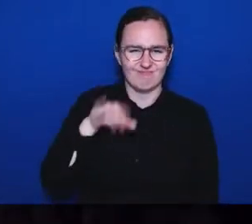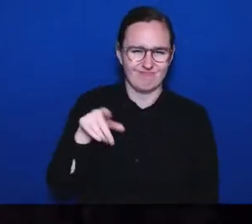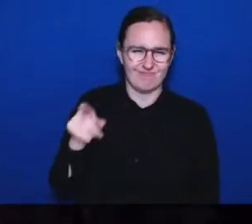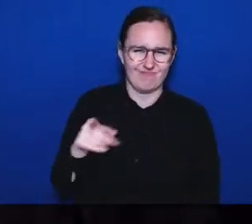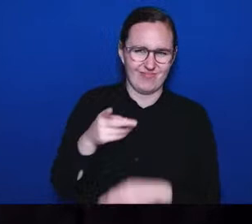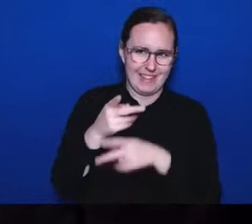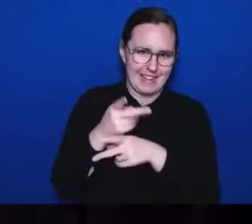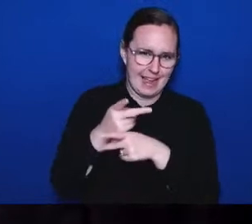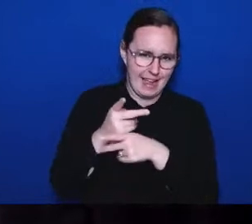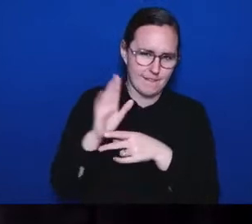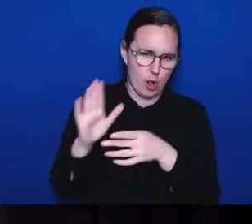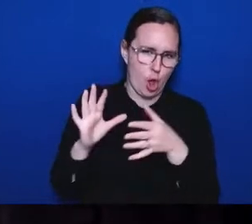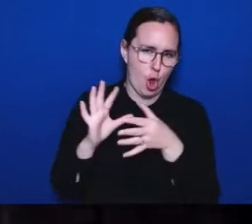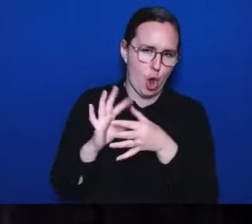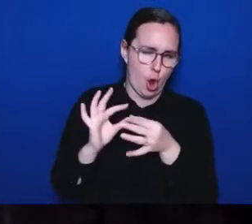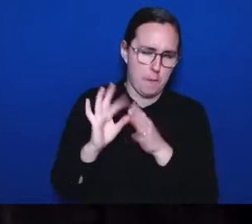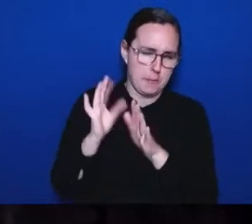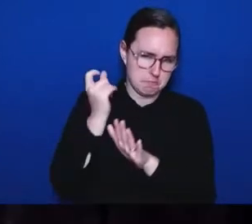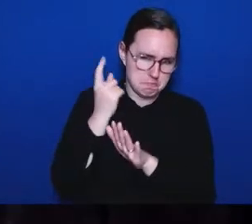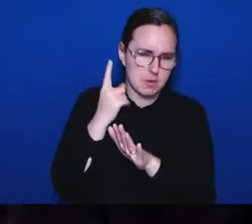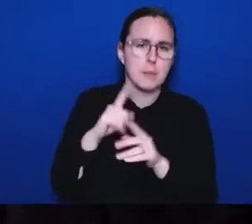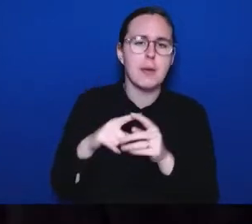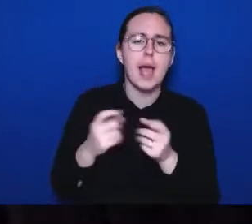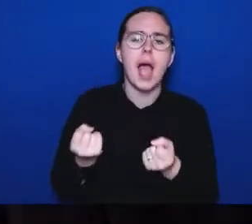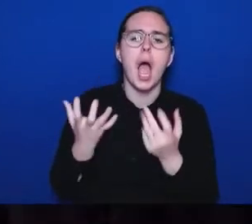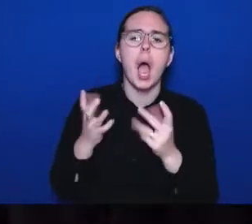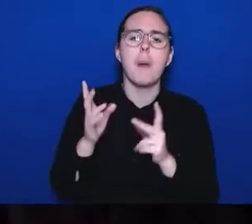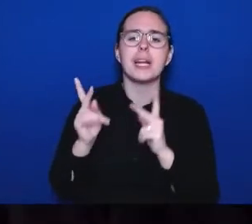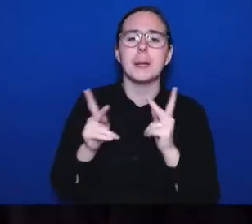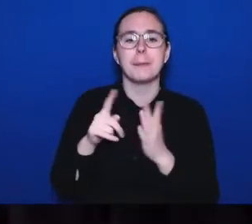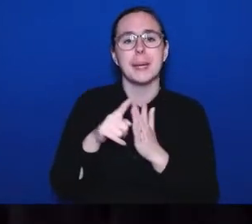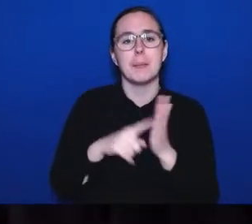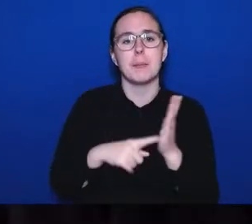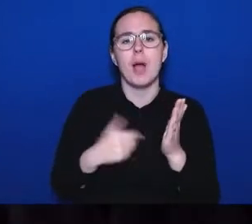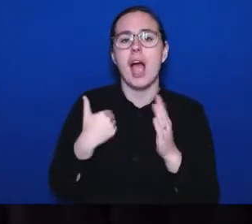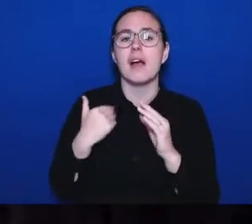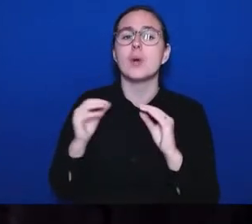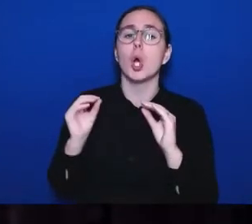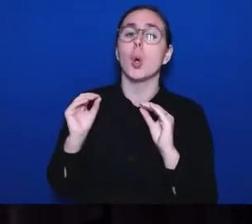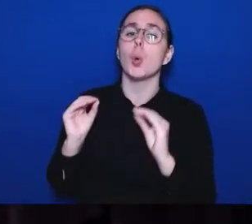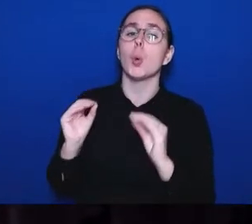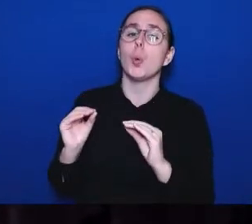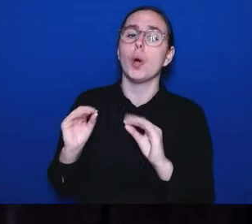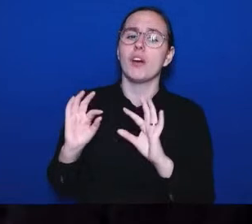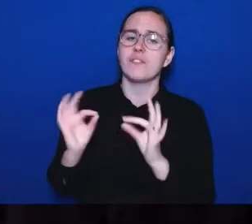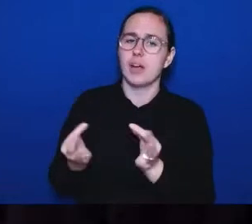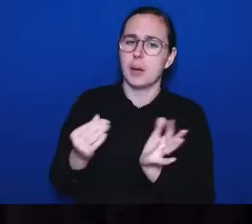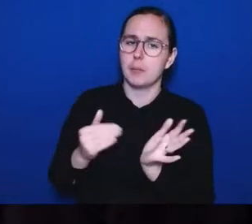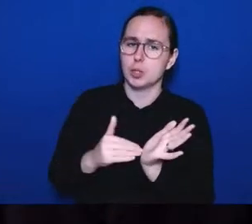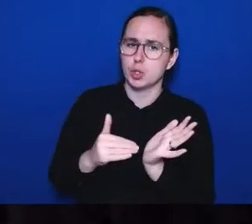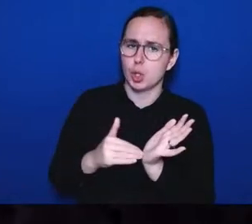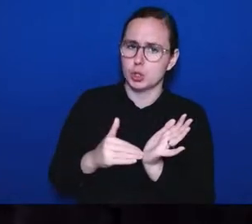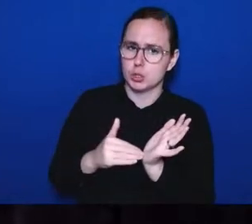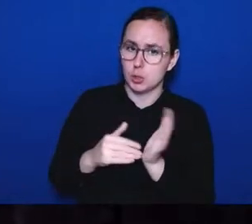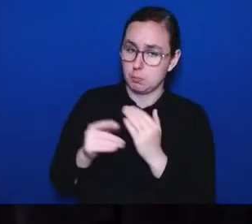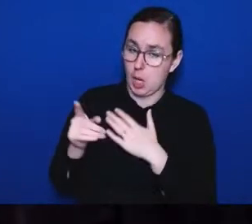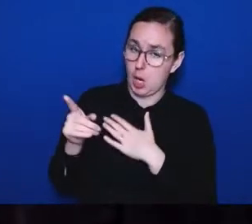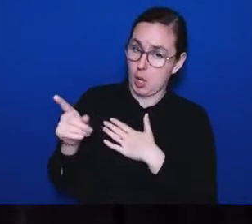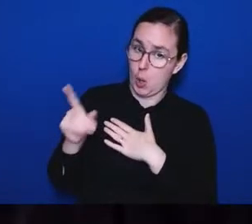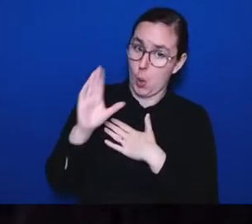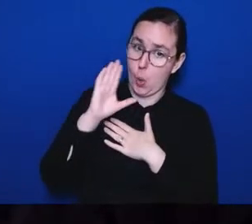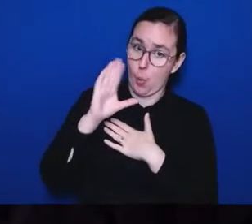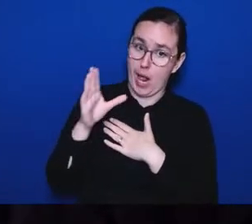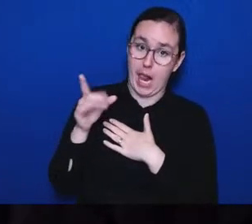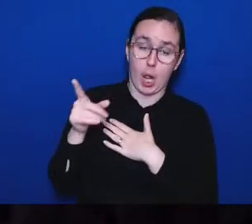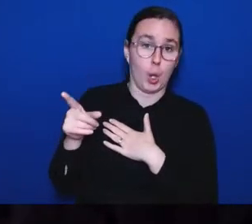family doctor, but are there going to be any benchmarks built into rostering here in terms of how quickly you'd like to see those